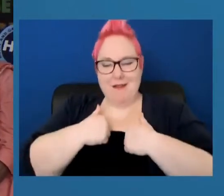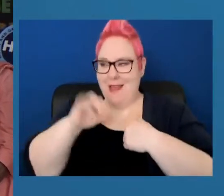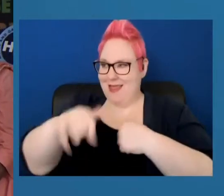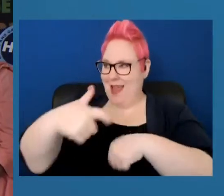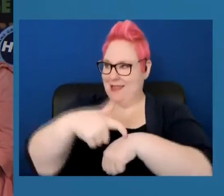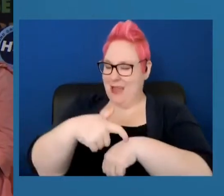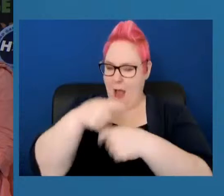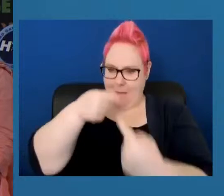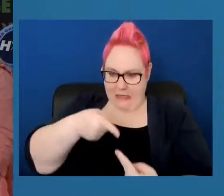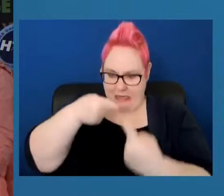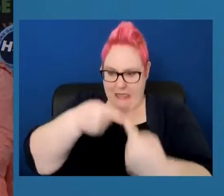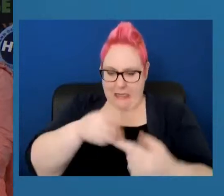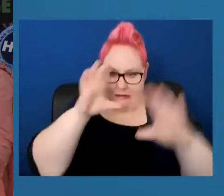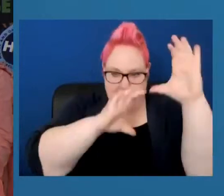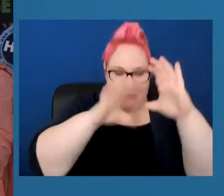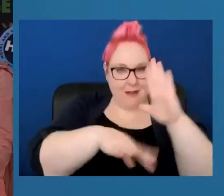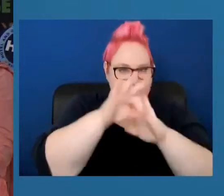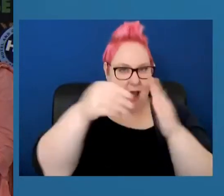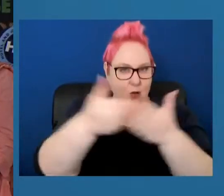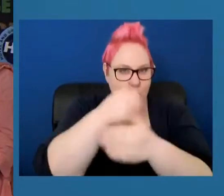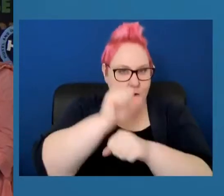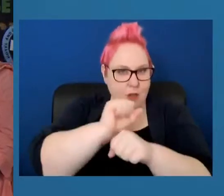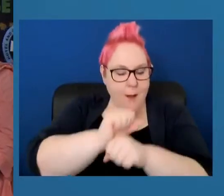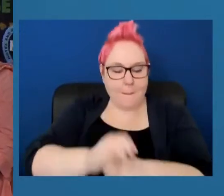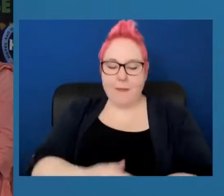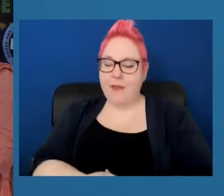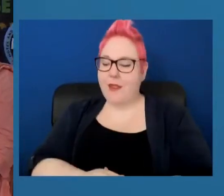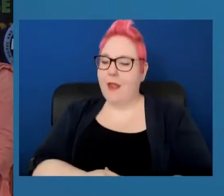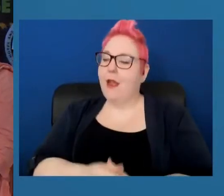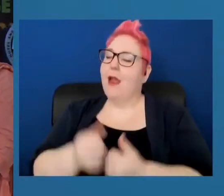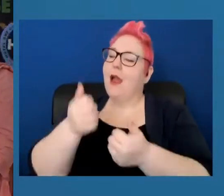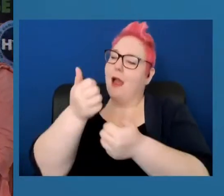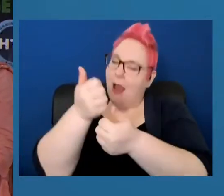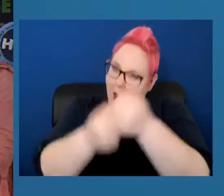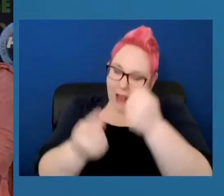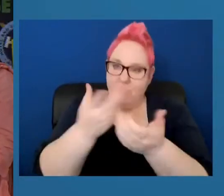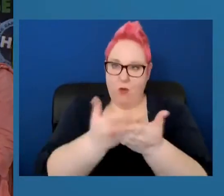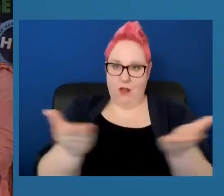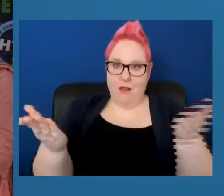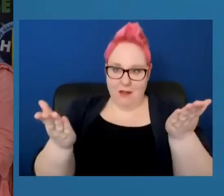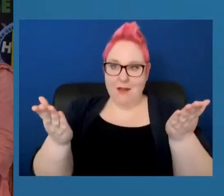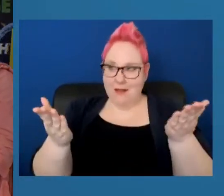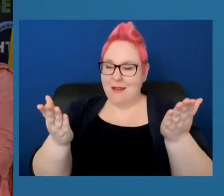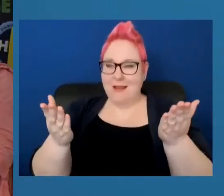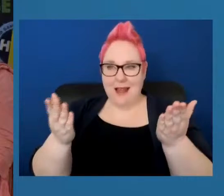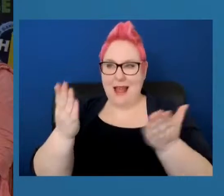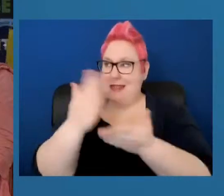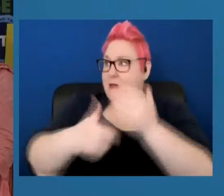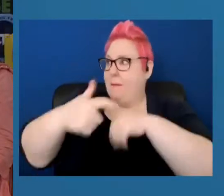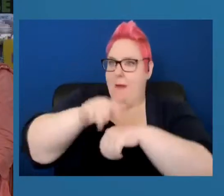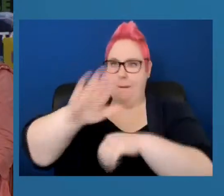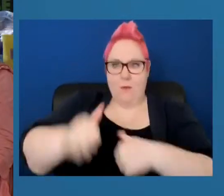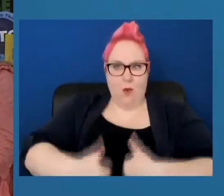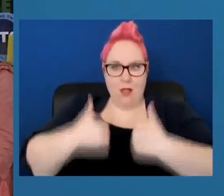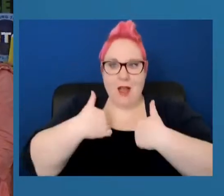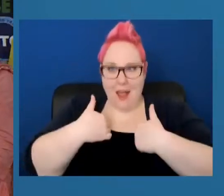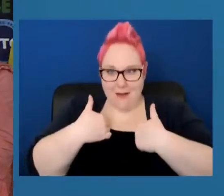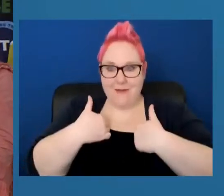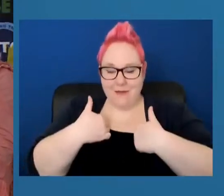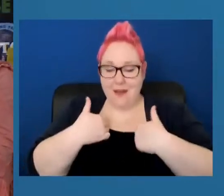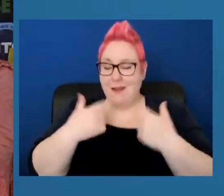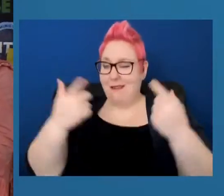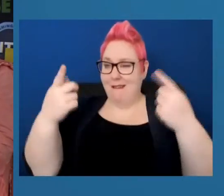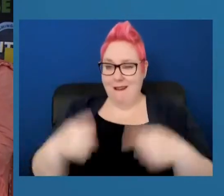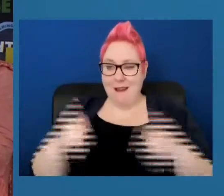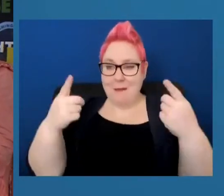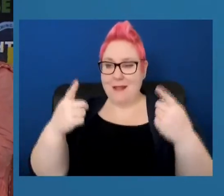jobs. And look, almost everyone in this room, at one point or another in their lives, have had the misfortune of having to rely